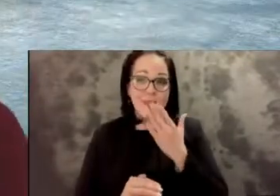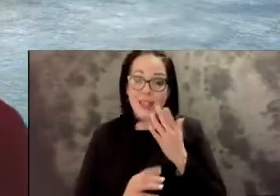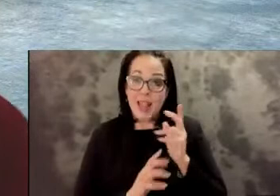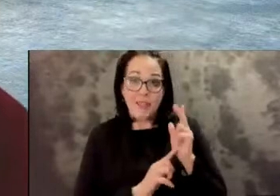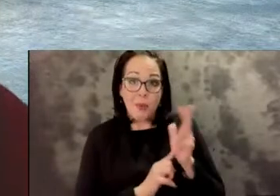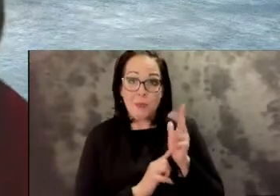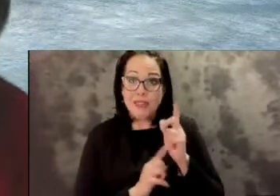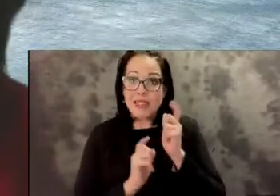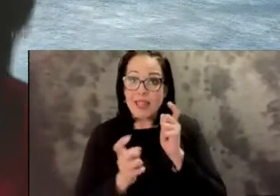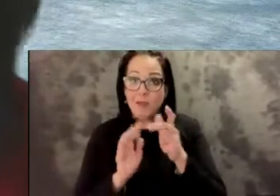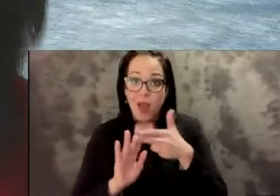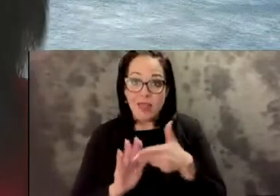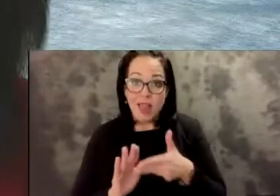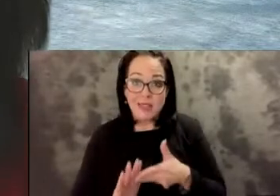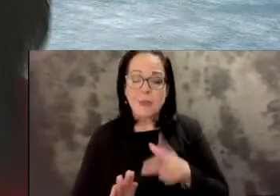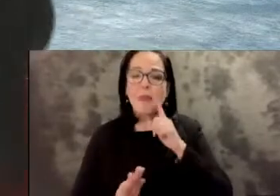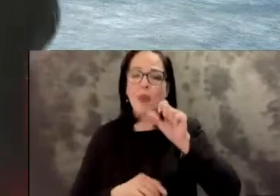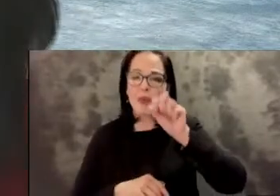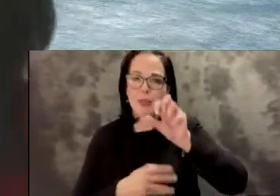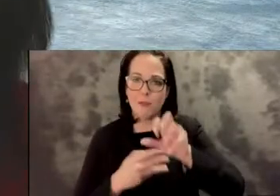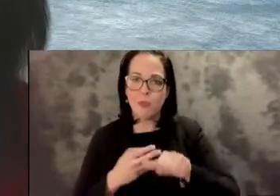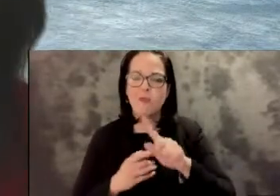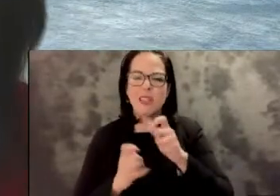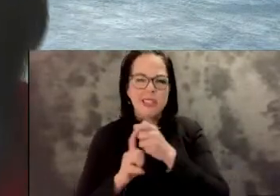give you highlights, but I will give you a detailed report.